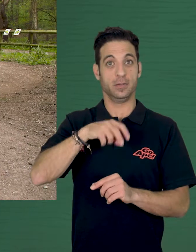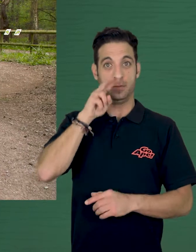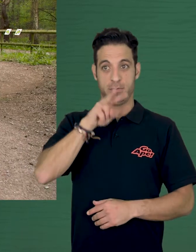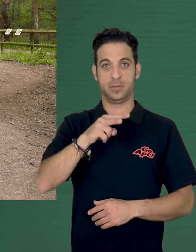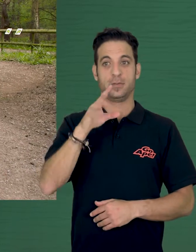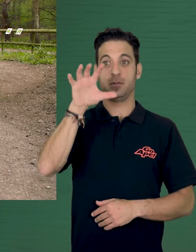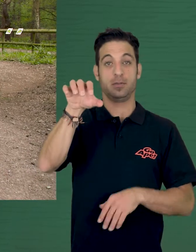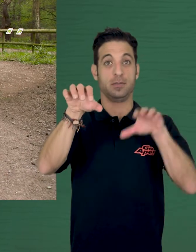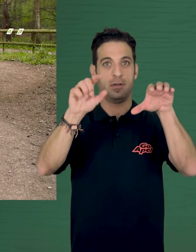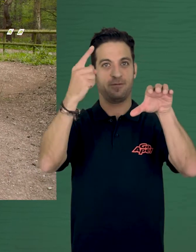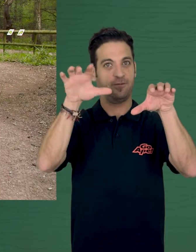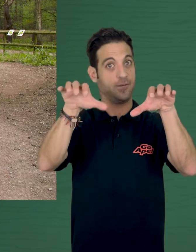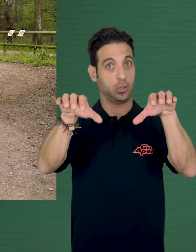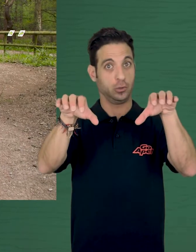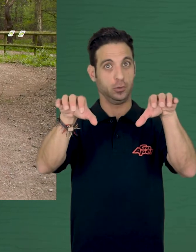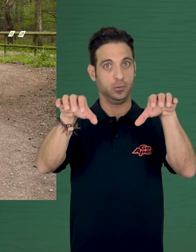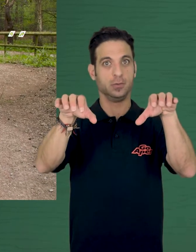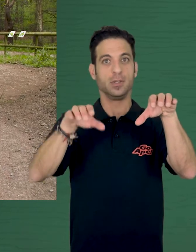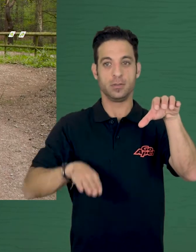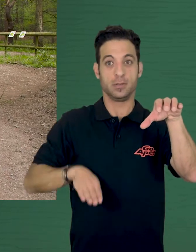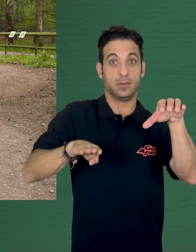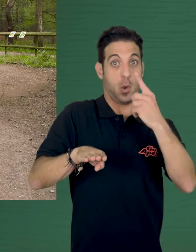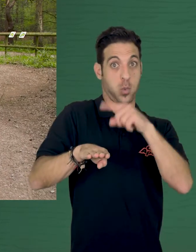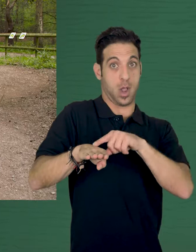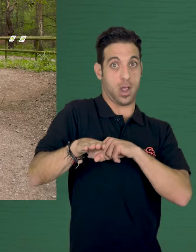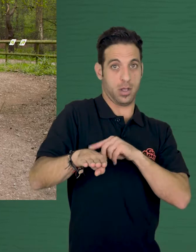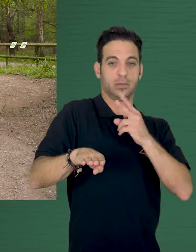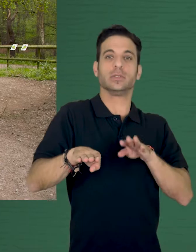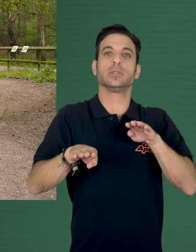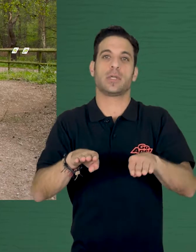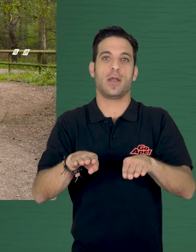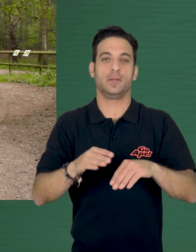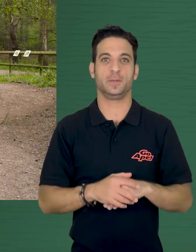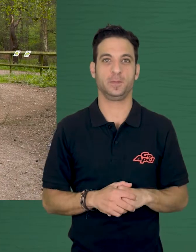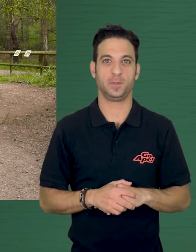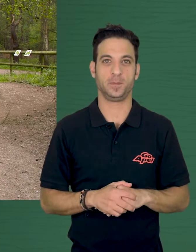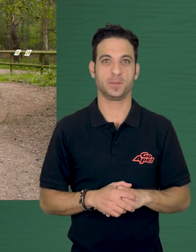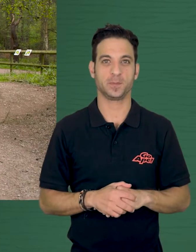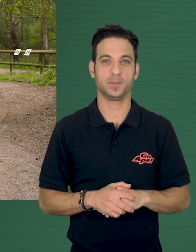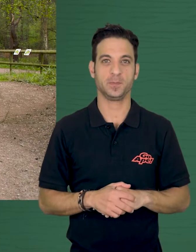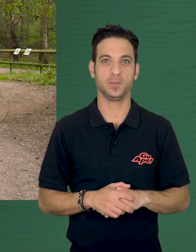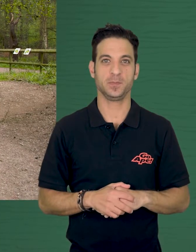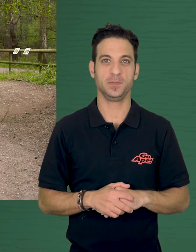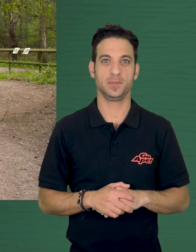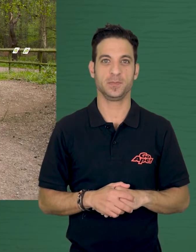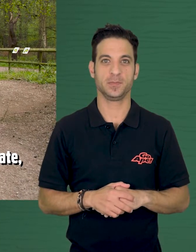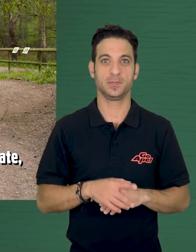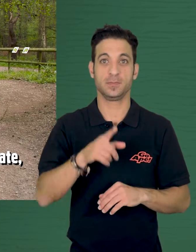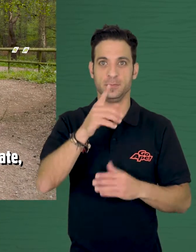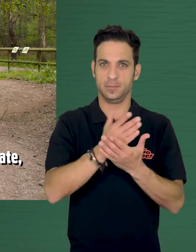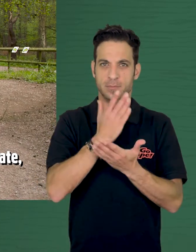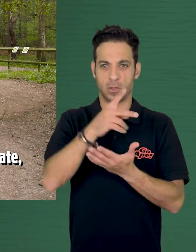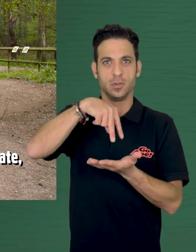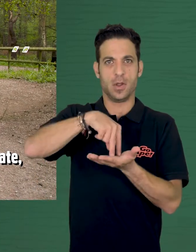the back. So place both your hands on the handlebars first, and then just step up nice and confidently, one foot quickly followed by the second. You